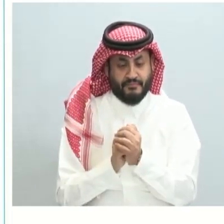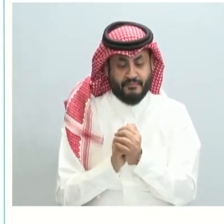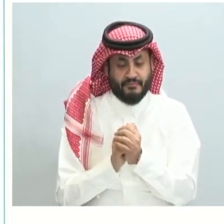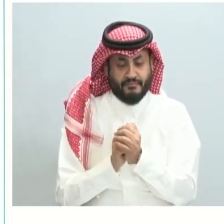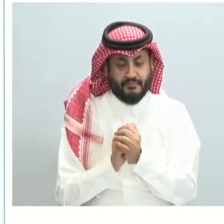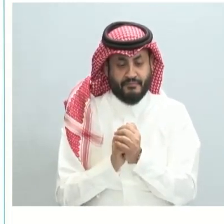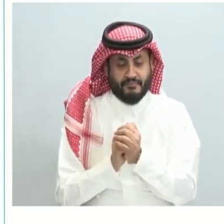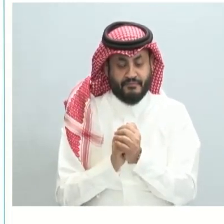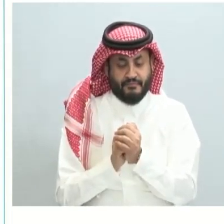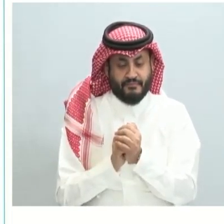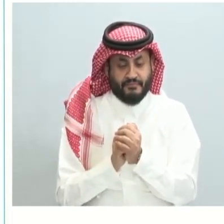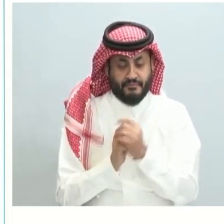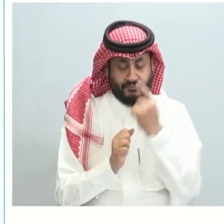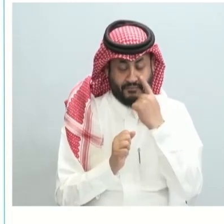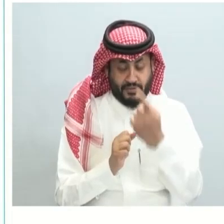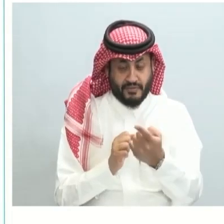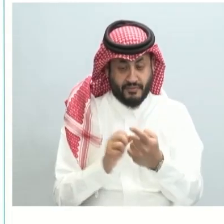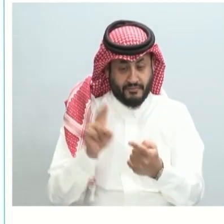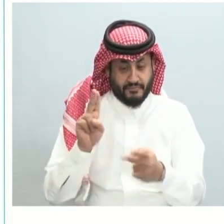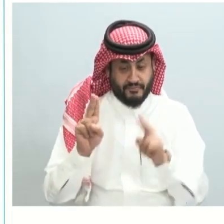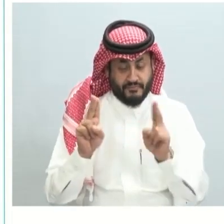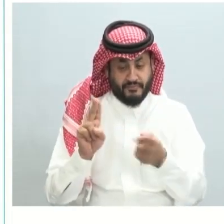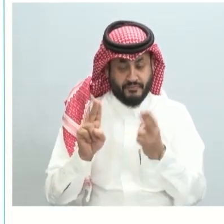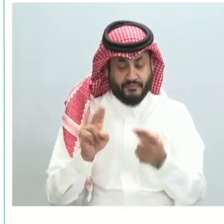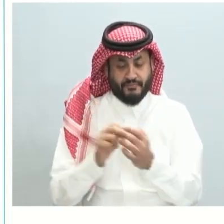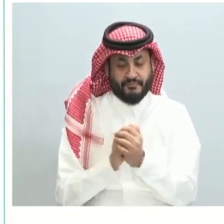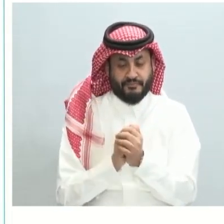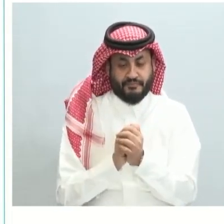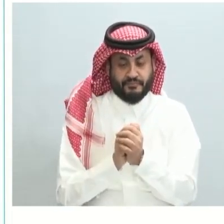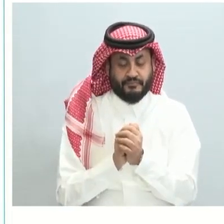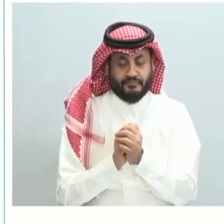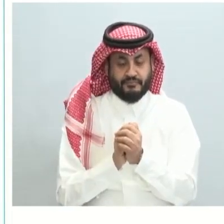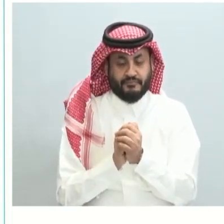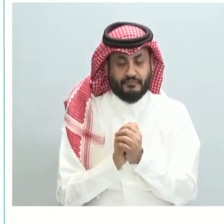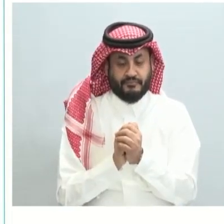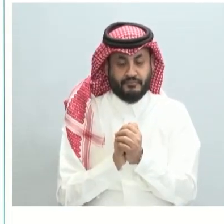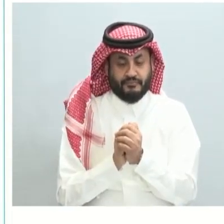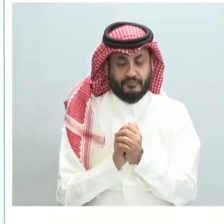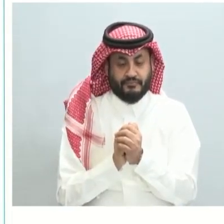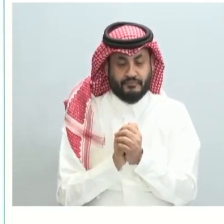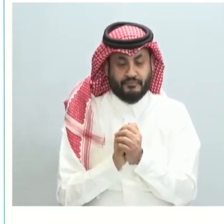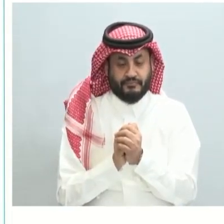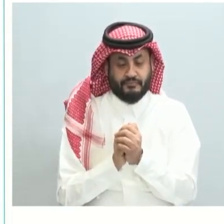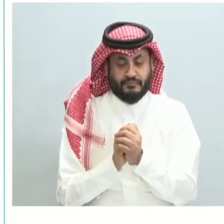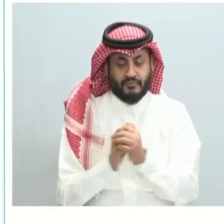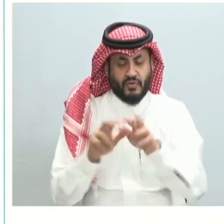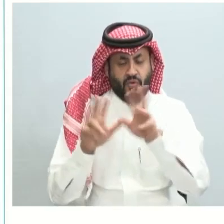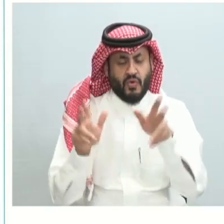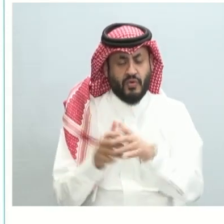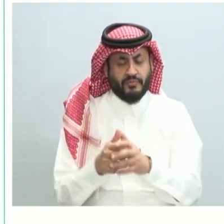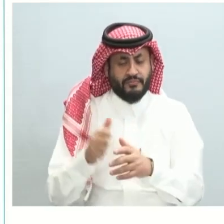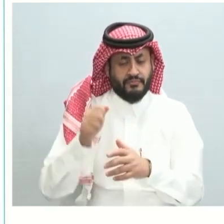U, as you can see here, so we can go ahead and color all of